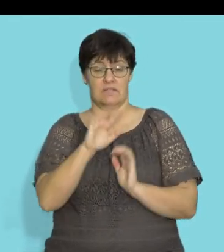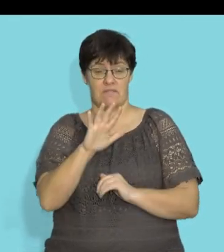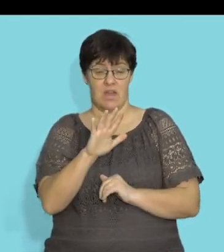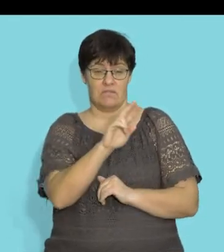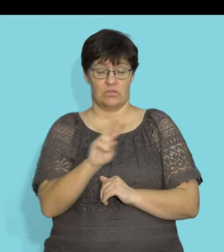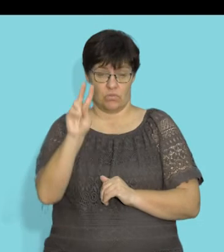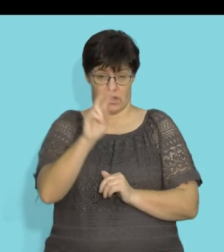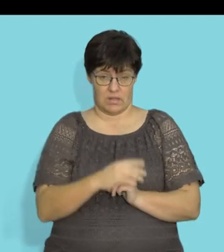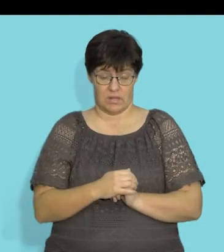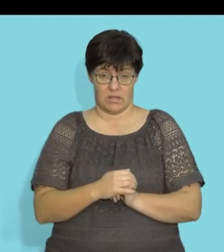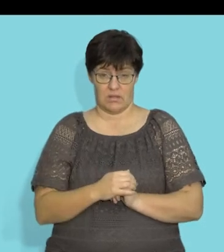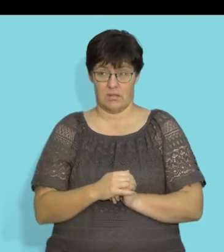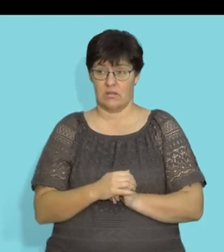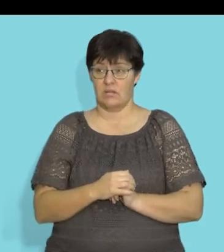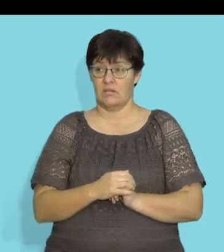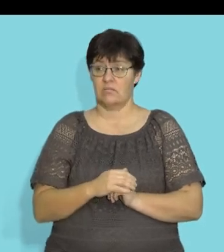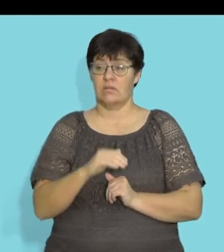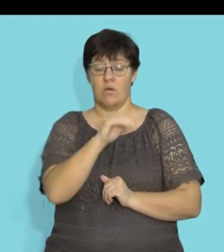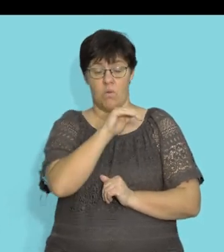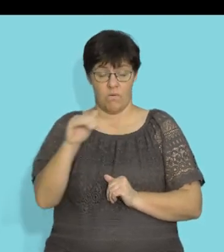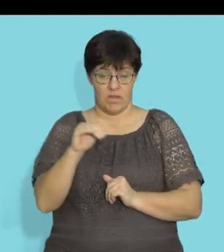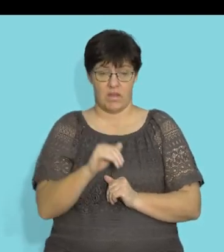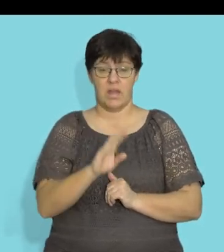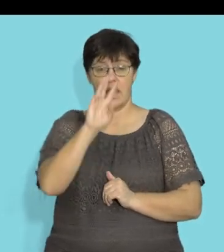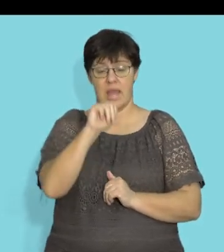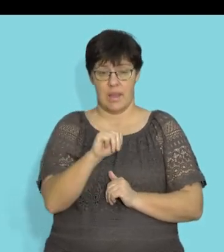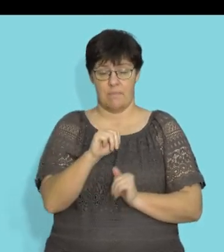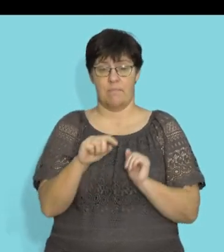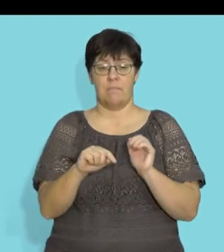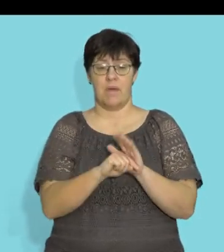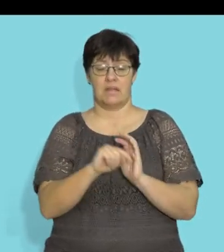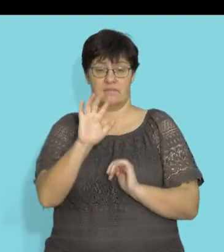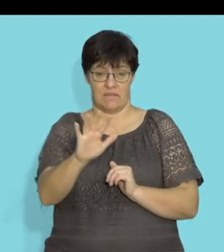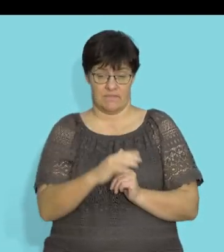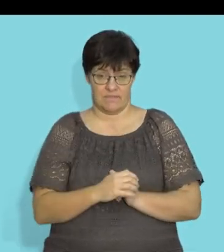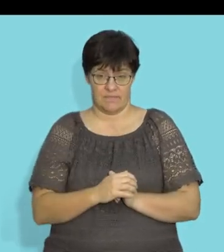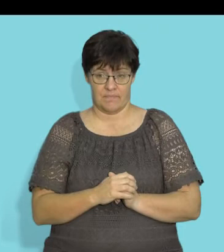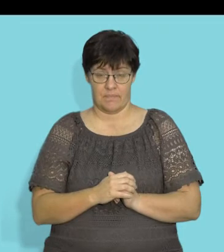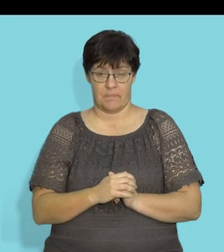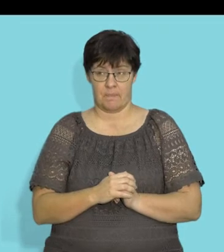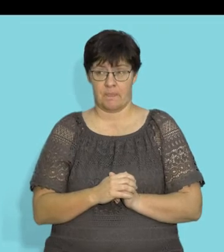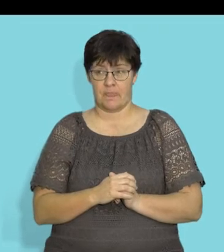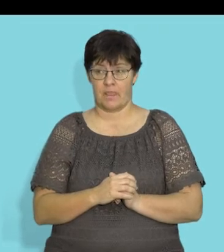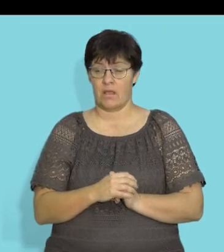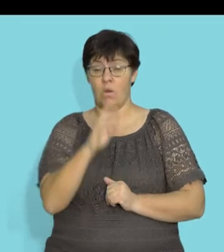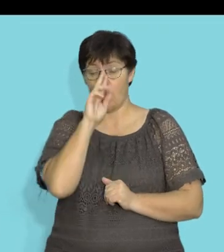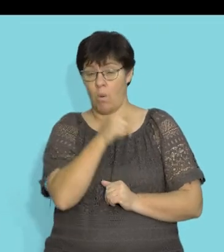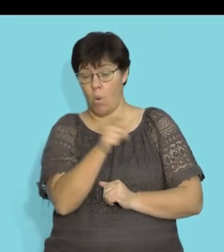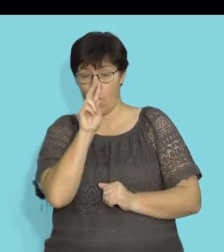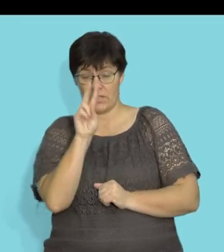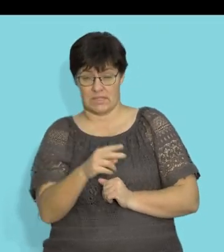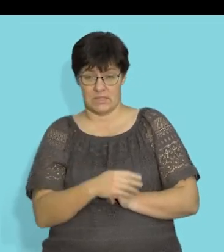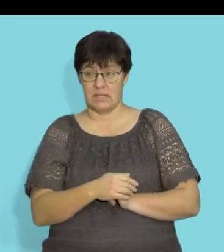5 squared, and I'm going to put that over m minus 5. Hopefully everyone